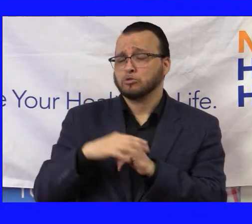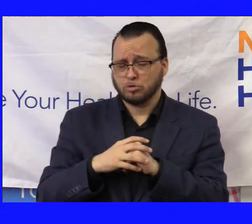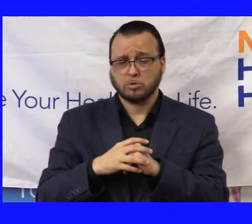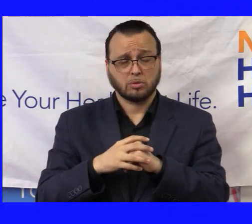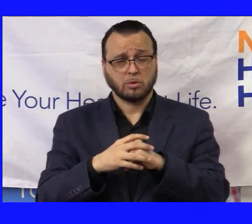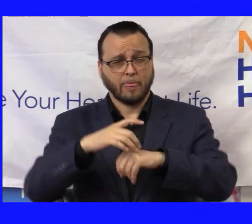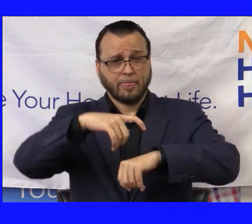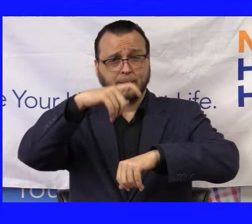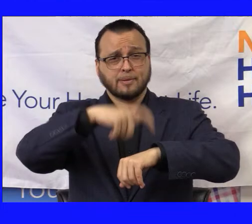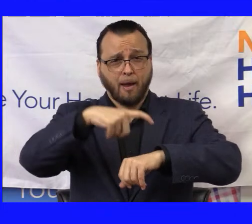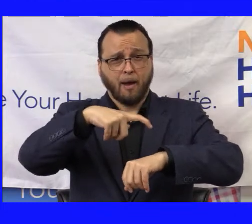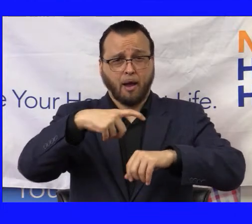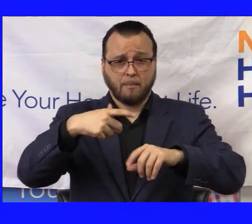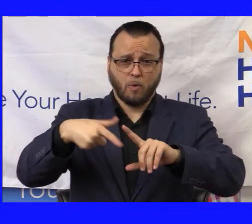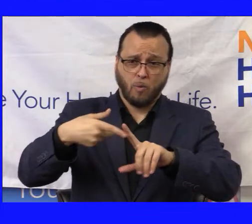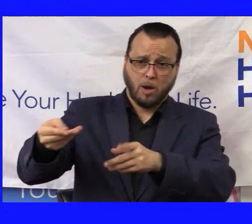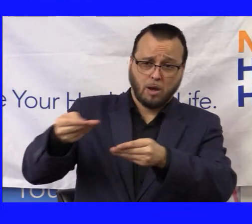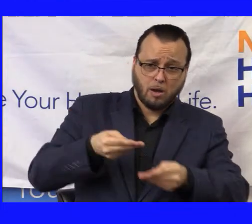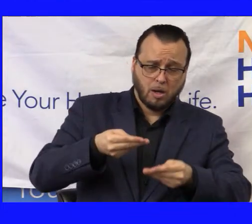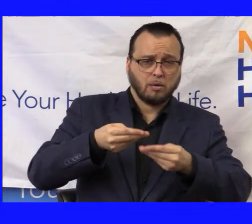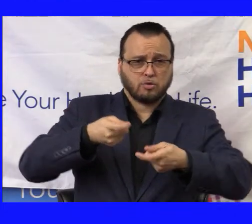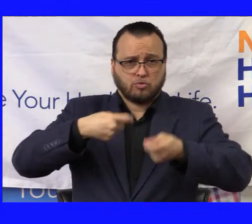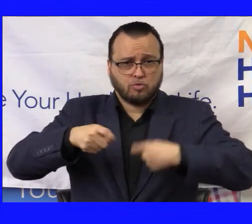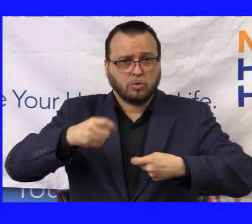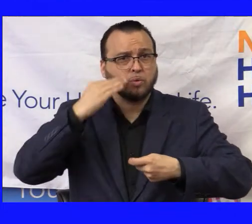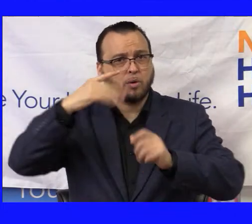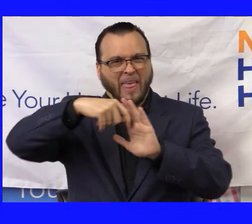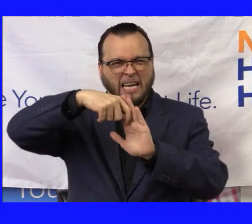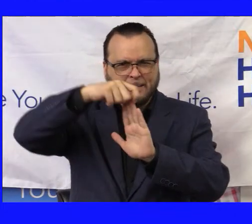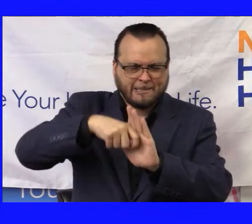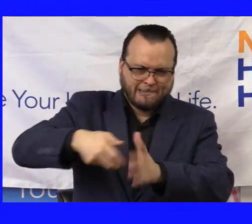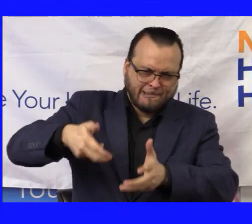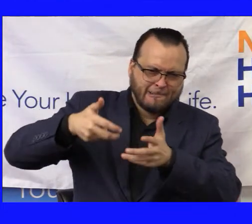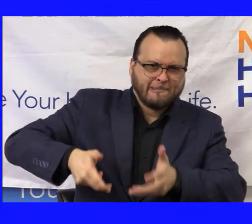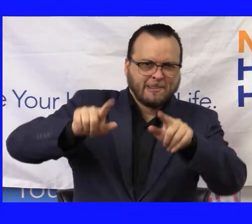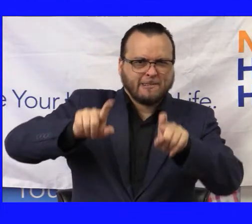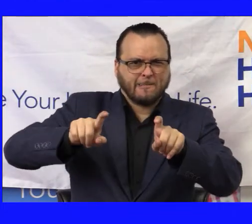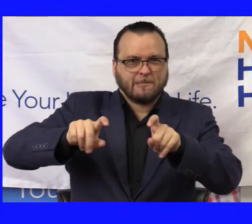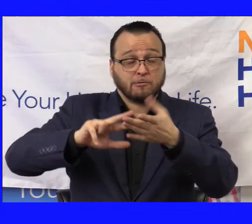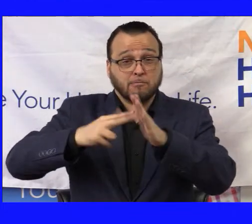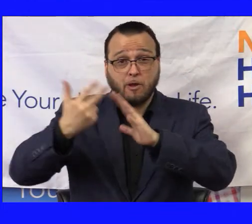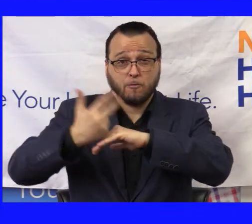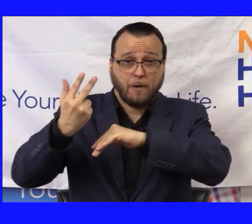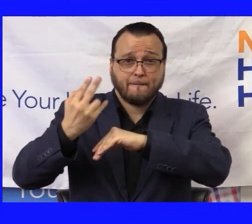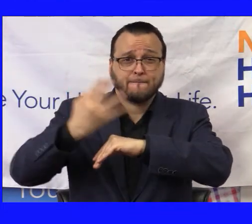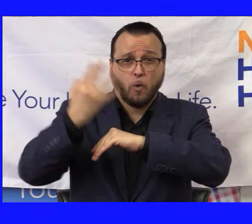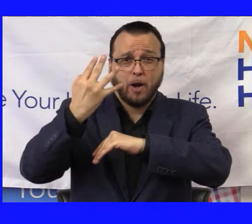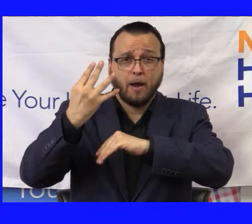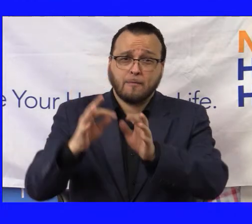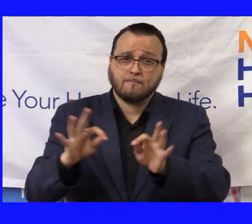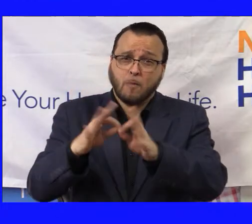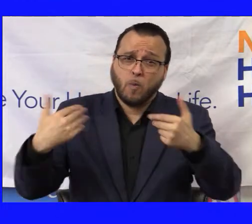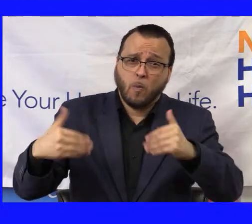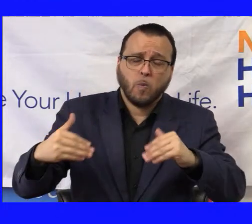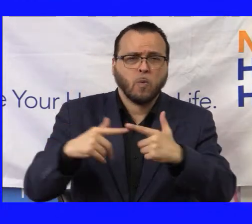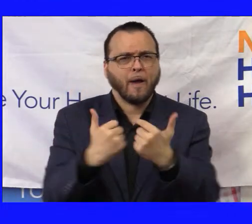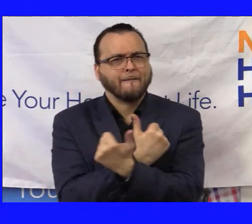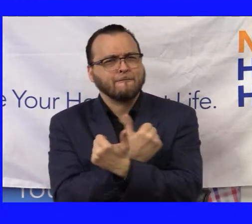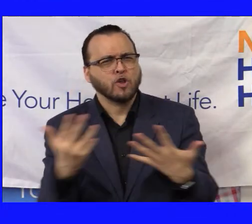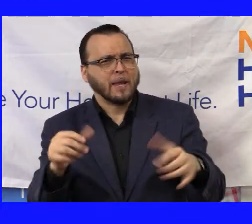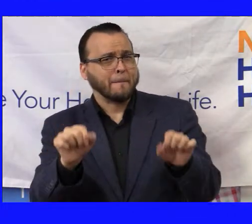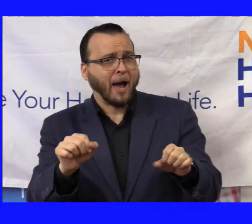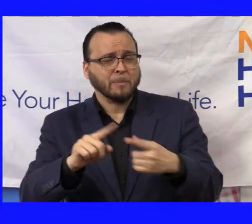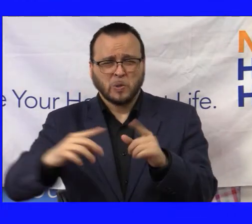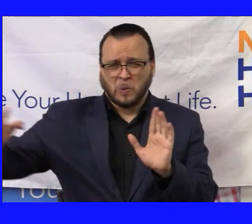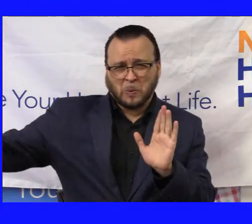time, as we all know, this is intensive testing. So it's about between 3 and 4 days. We're doing everything possible